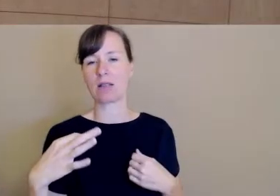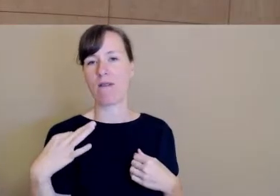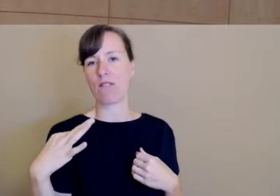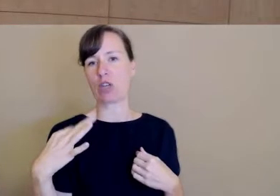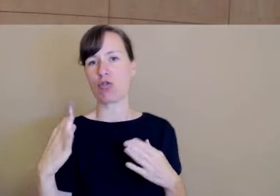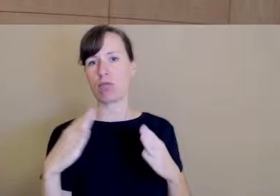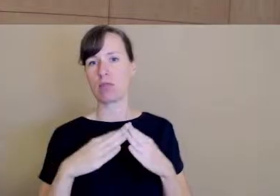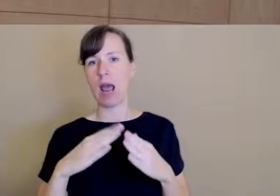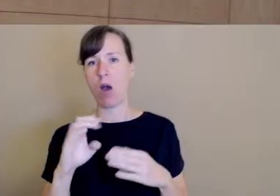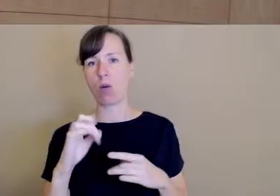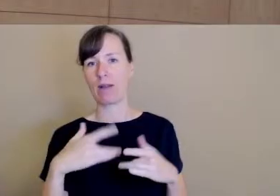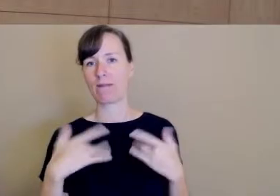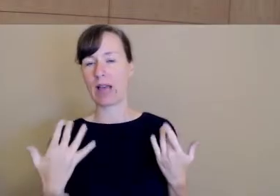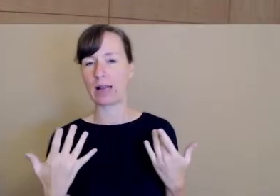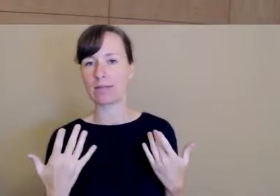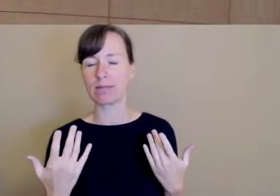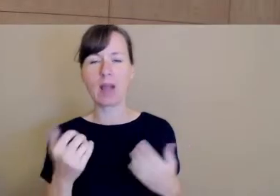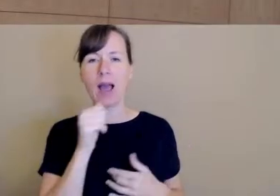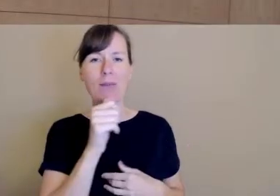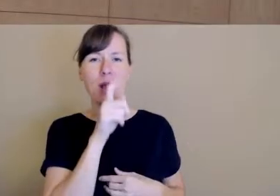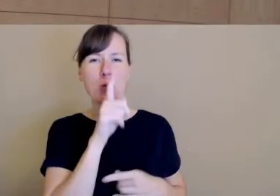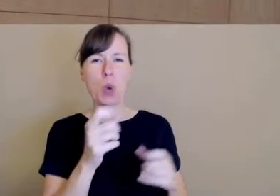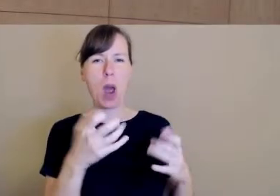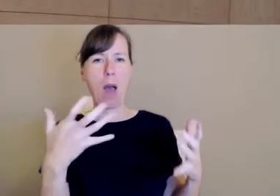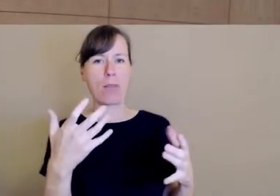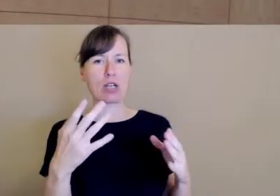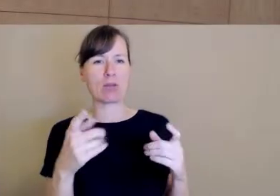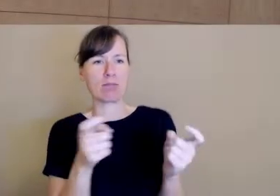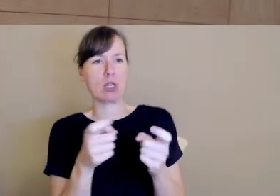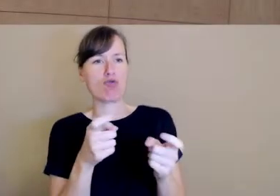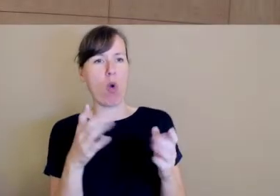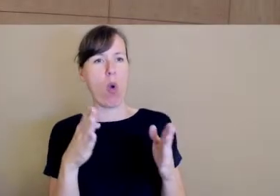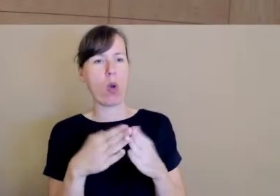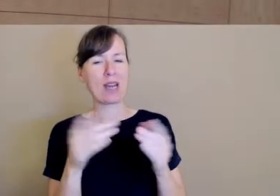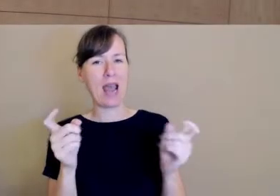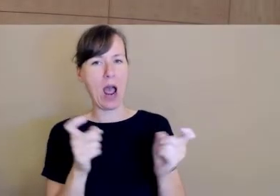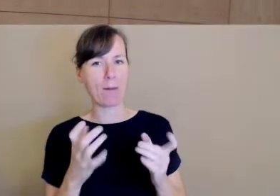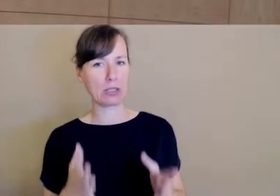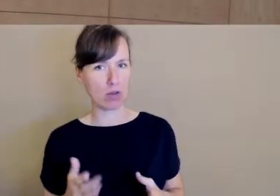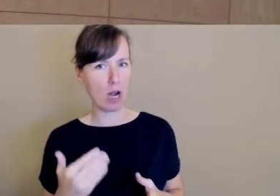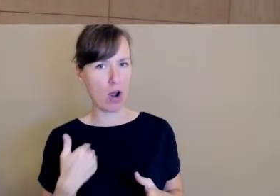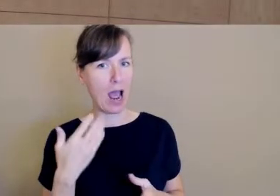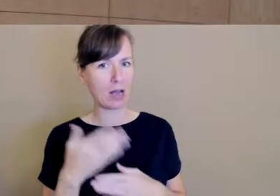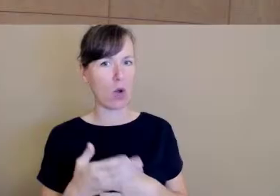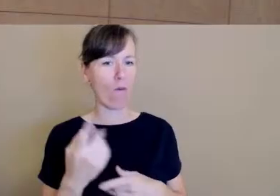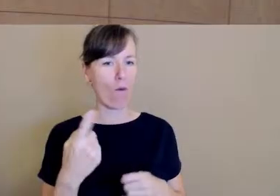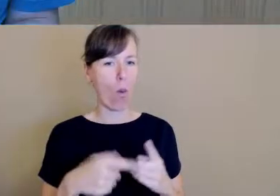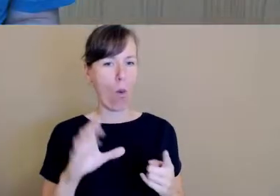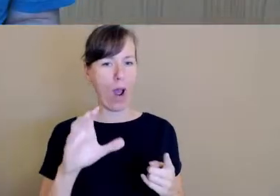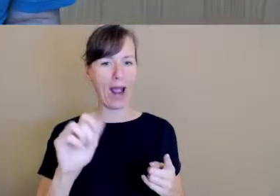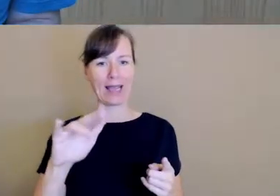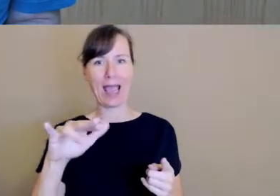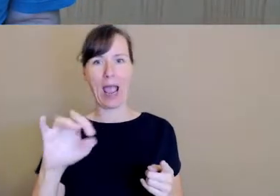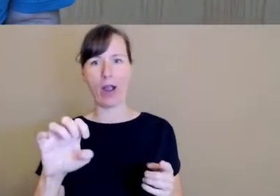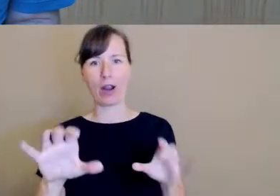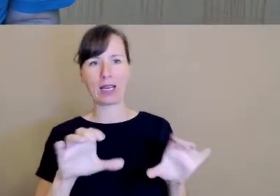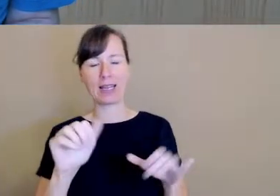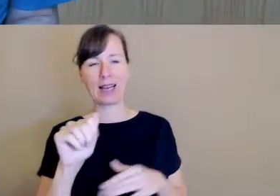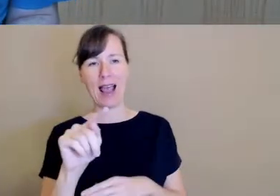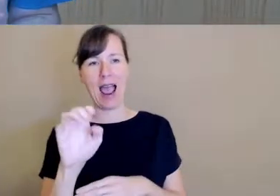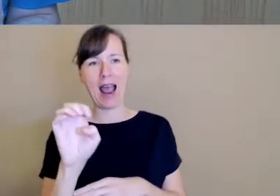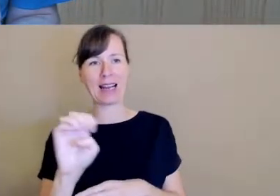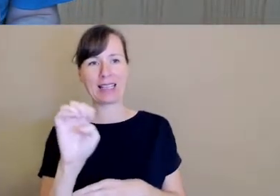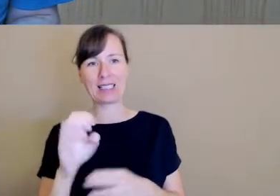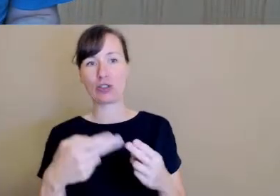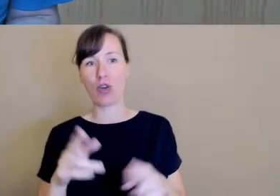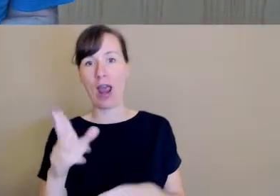much control the town administrator really has over what Kerry was doing at the Easter egg hunt. Who